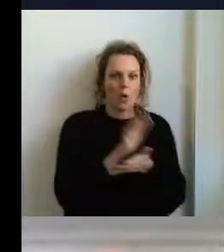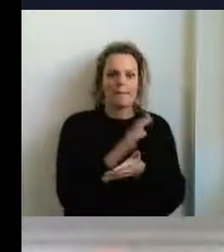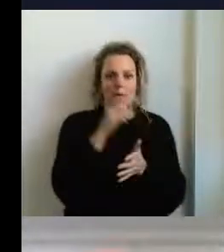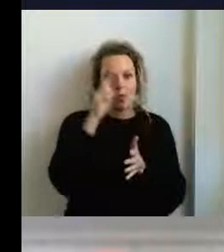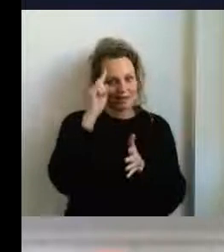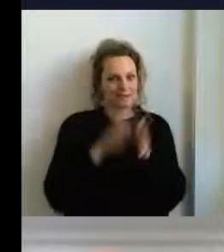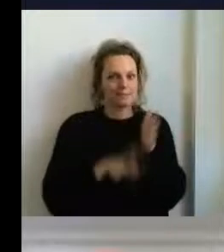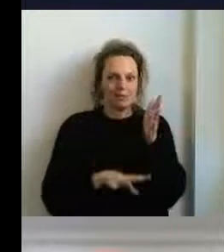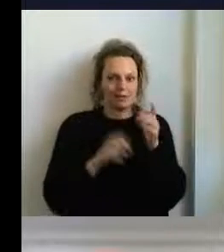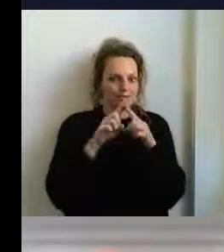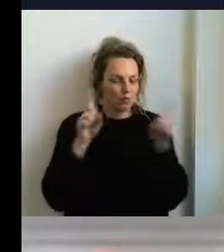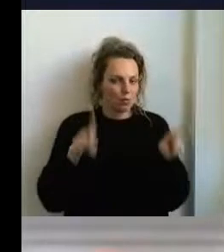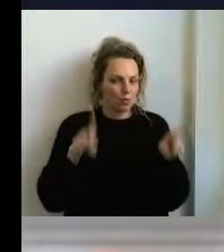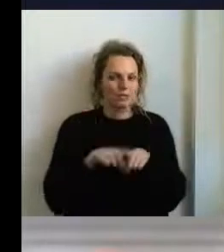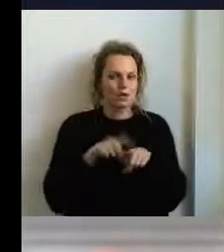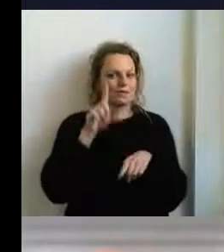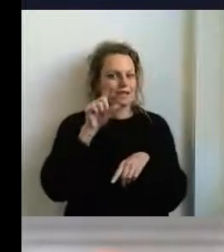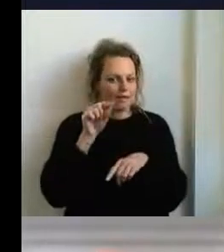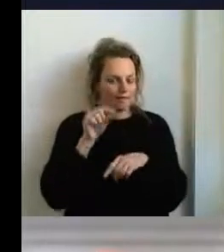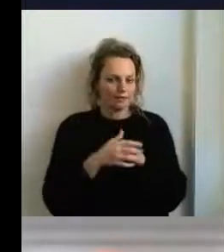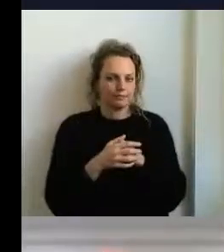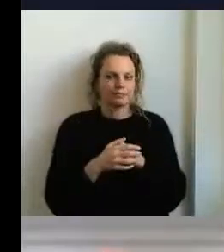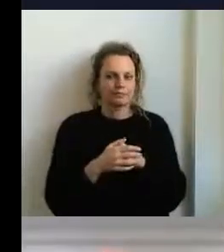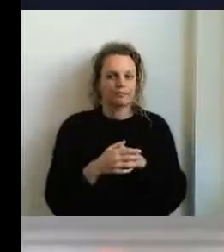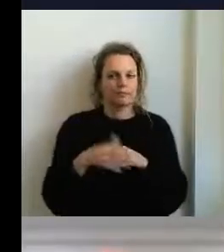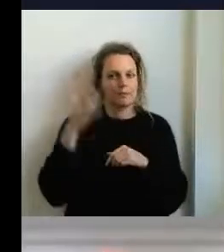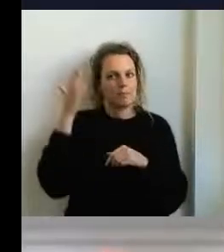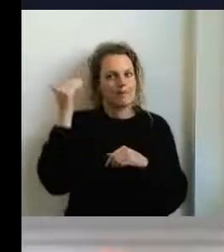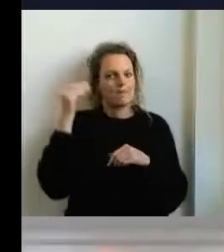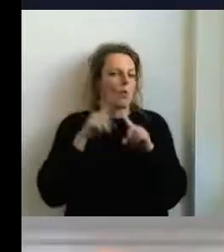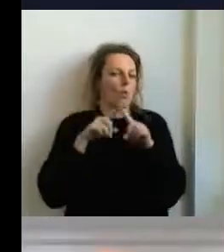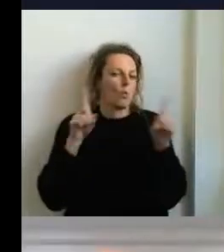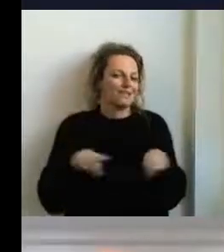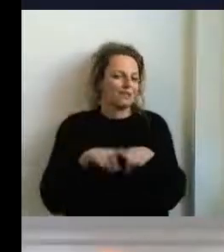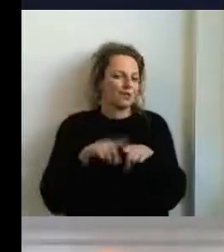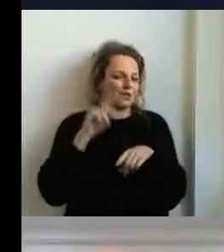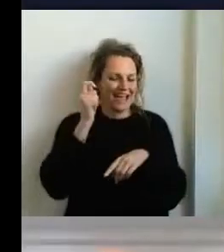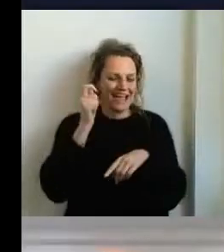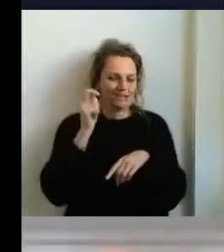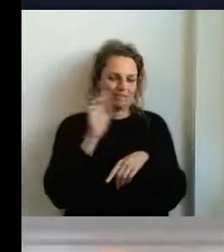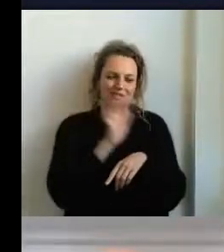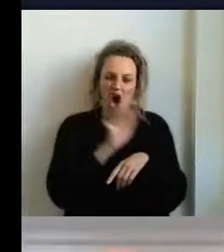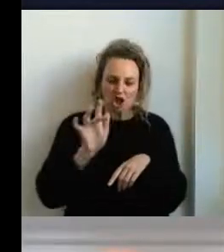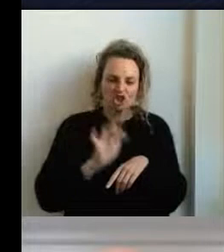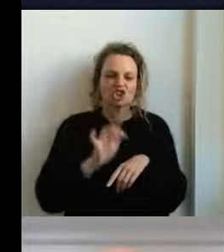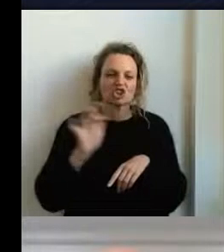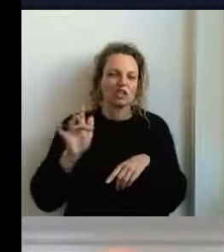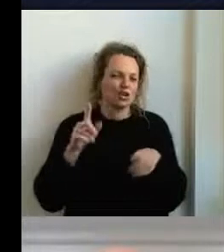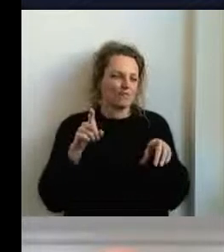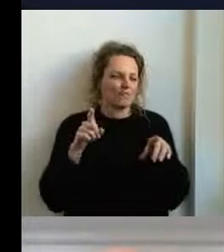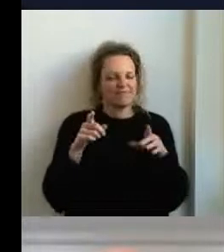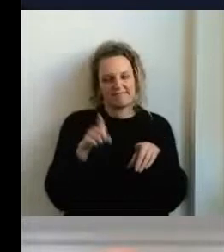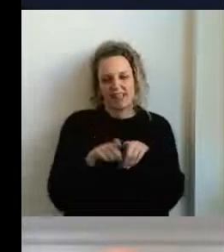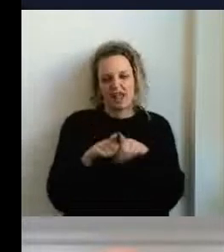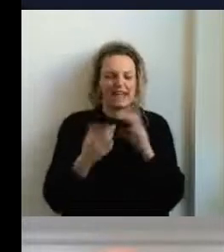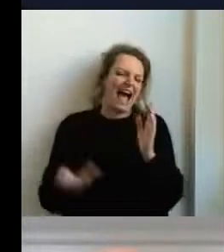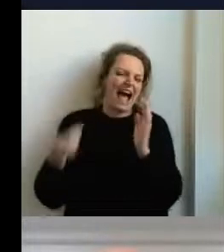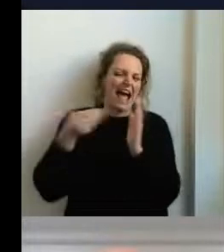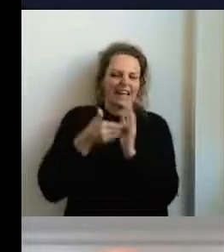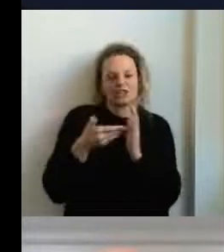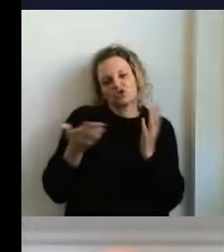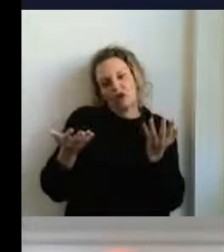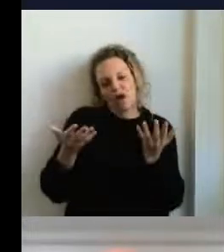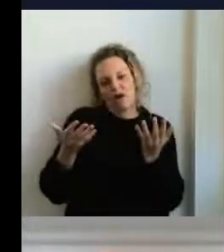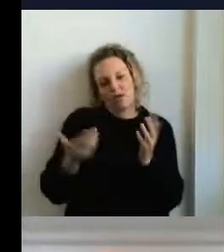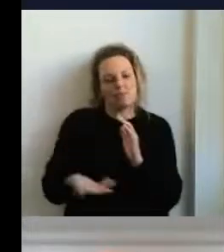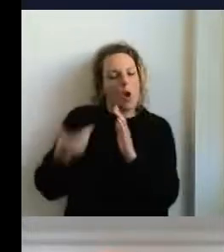11 than it was in Windows 10. We always thought of Windows 10 Touch as being something of a kind of an add-on, as opposed to kind of being designed in from the outset.